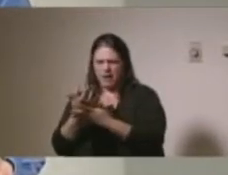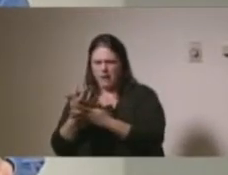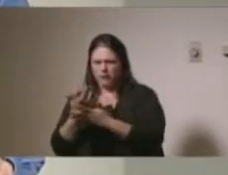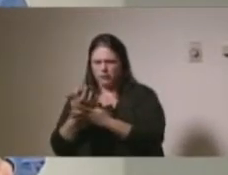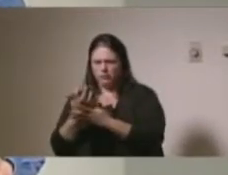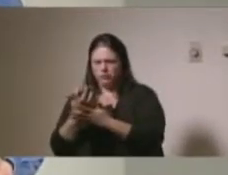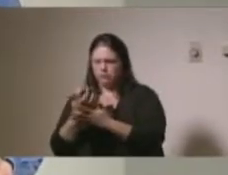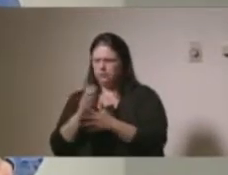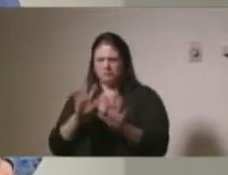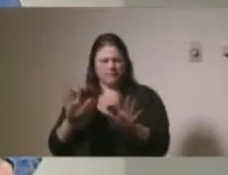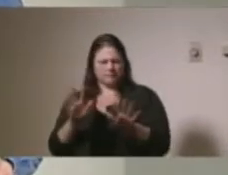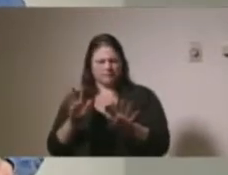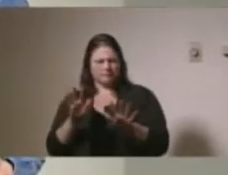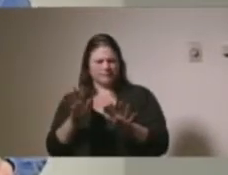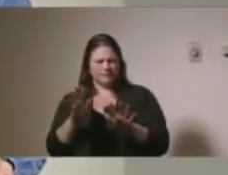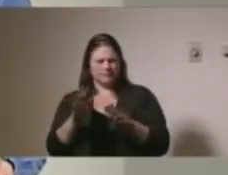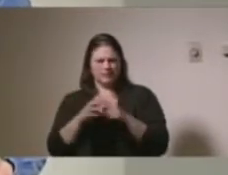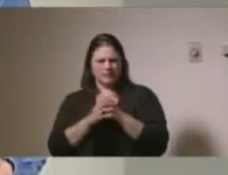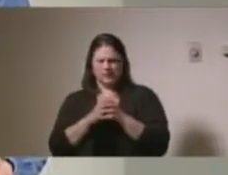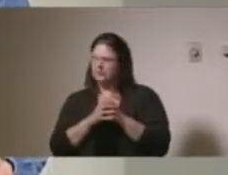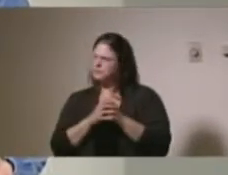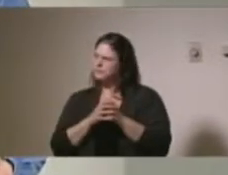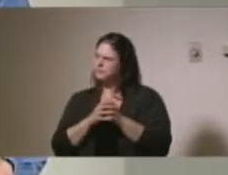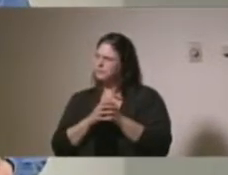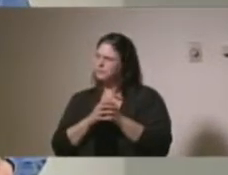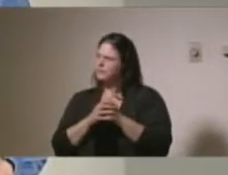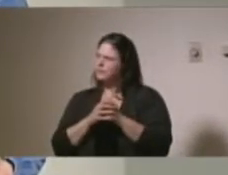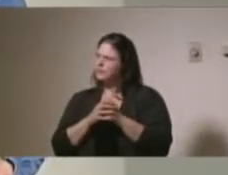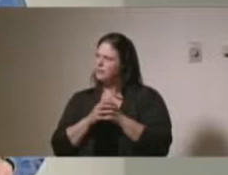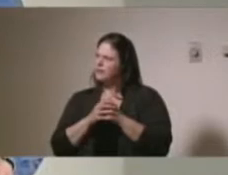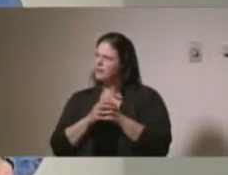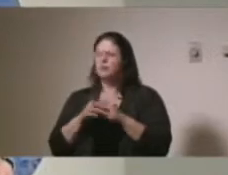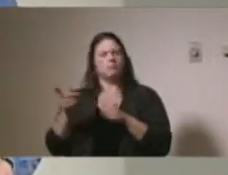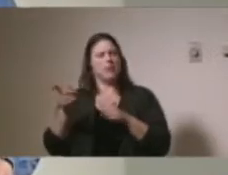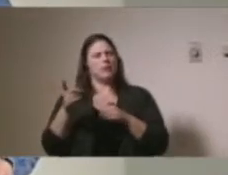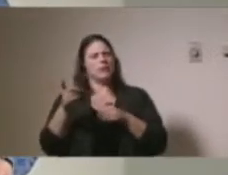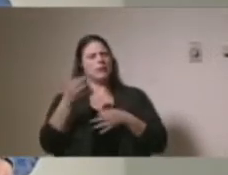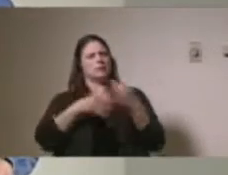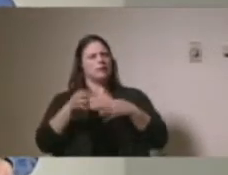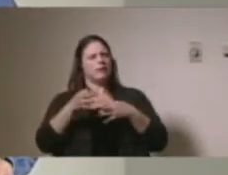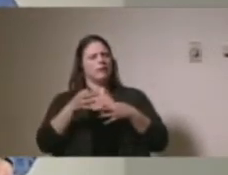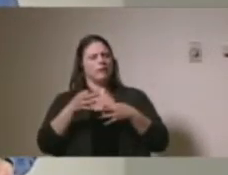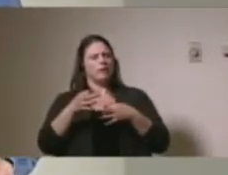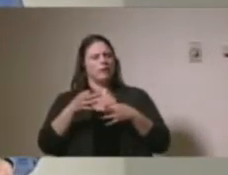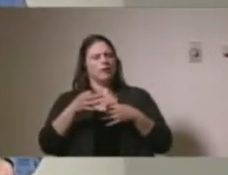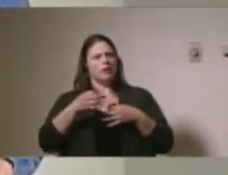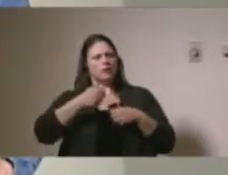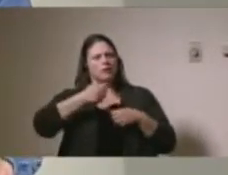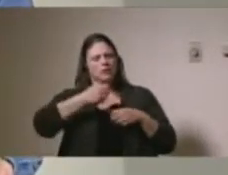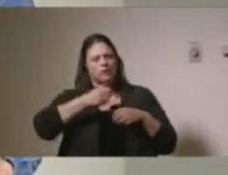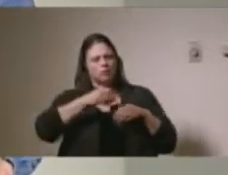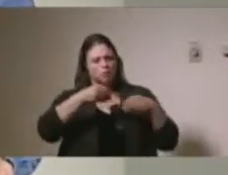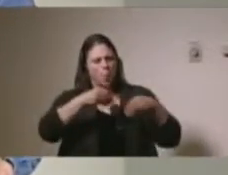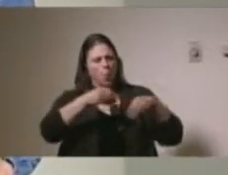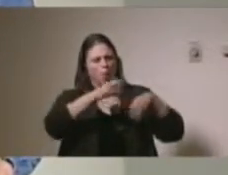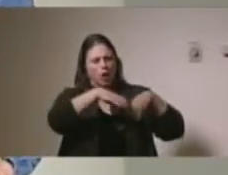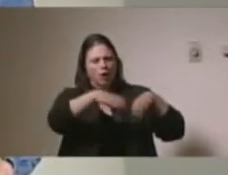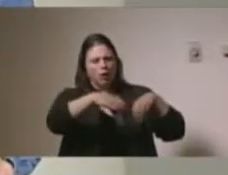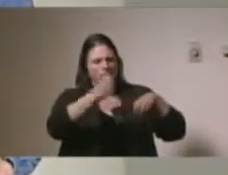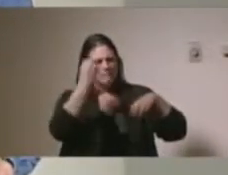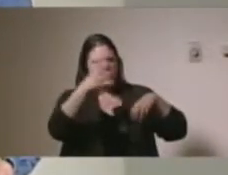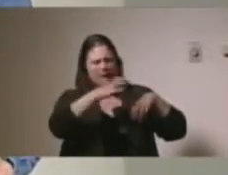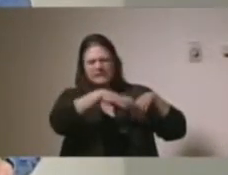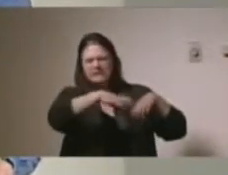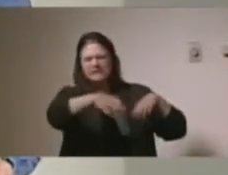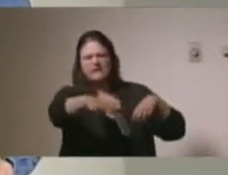when you actually run the gauntlet of these predatory lenders that are every second storefront. So we're going to use that